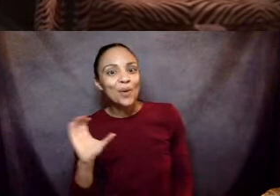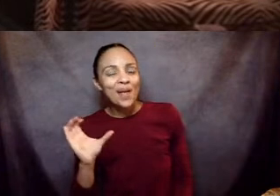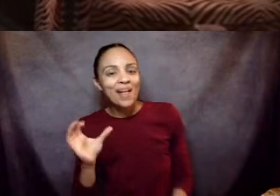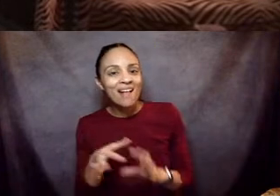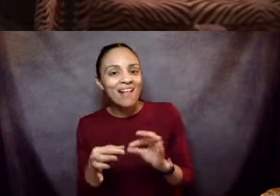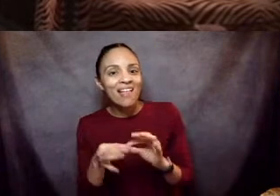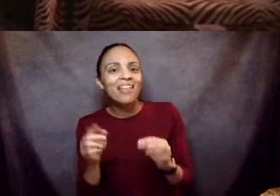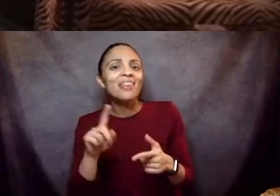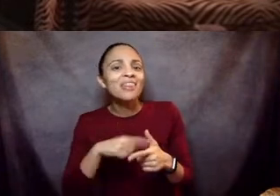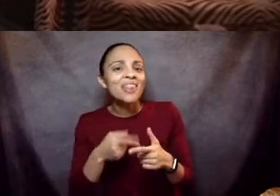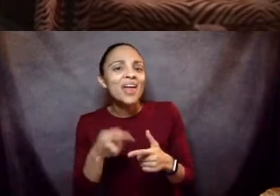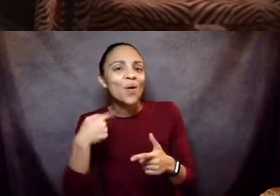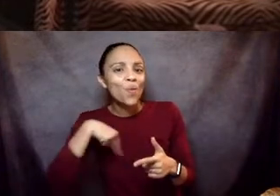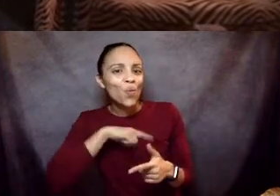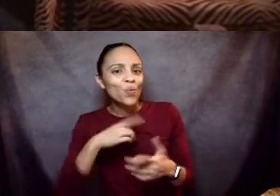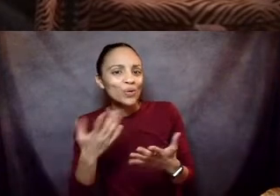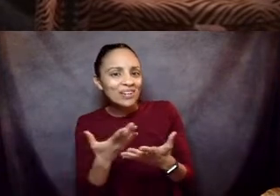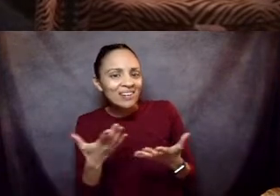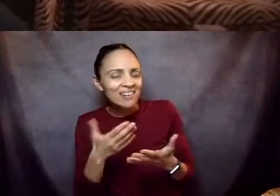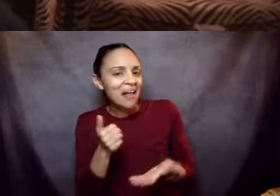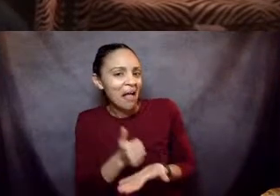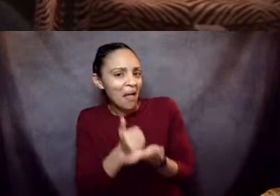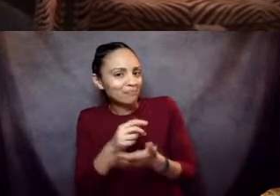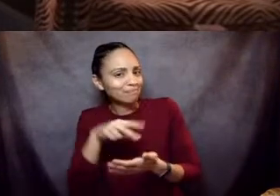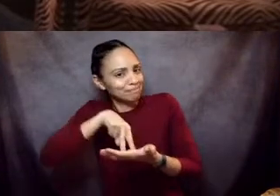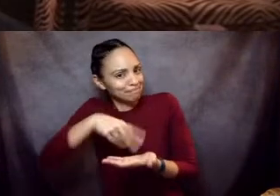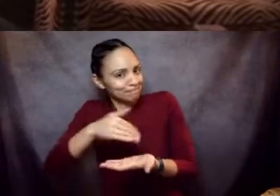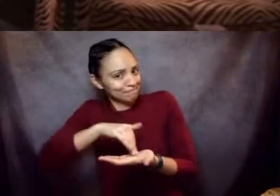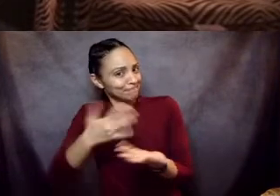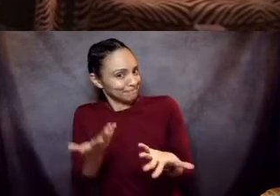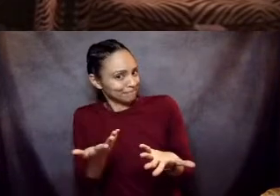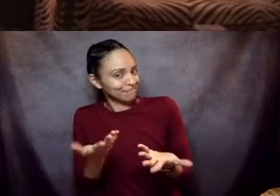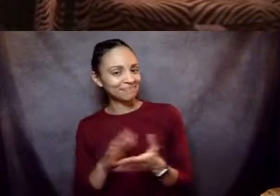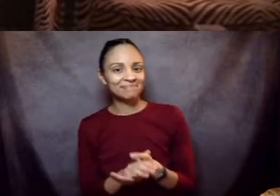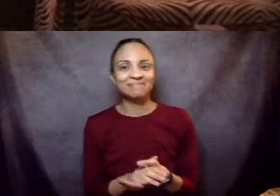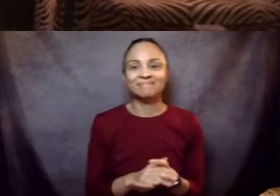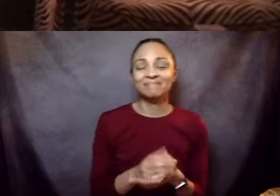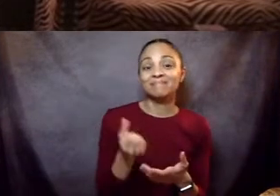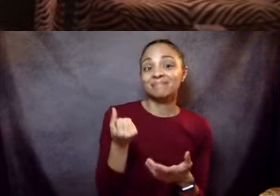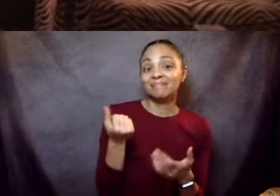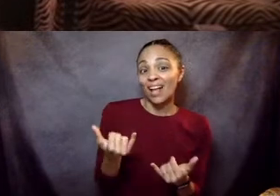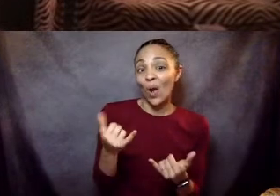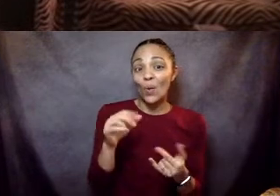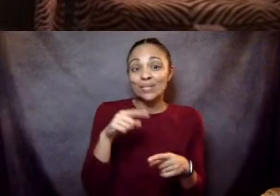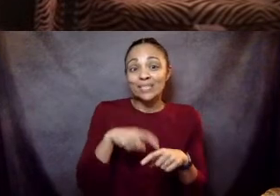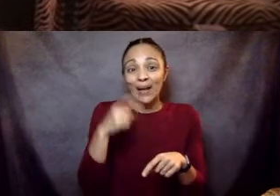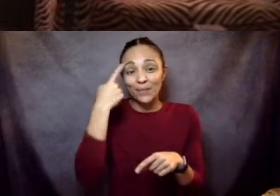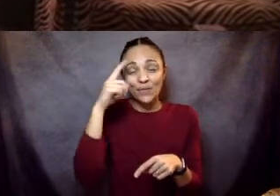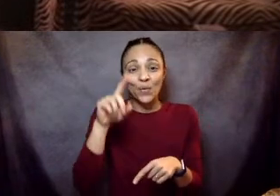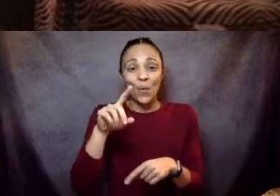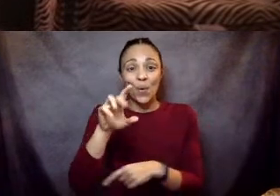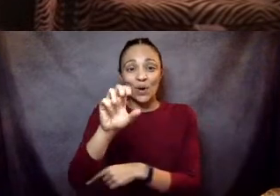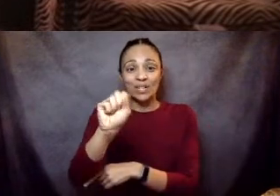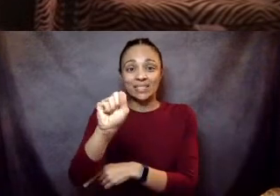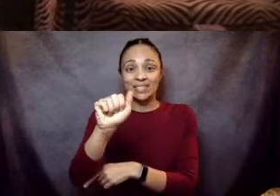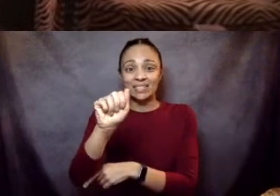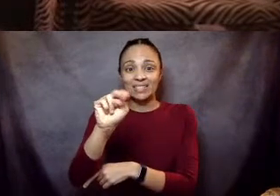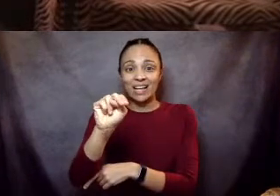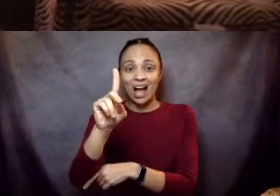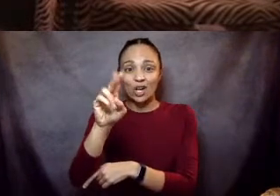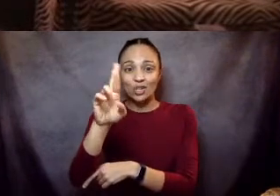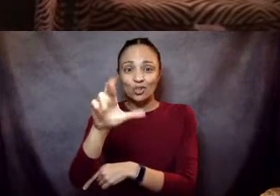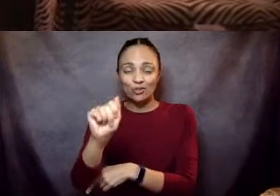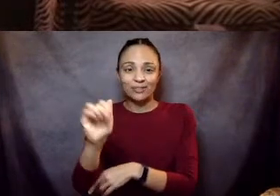Well, it's time for Sandra to come in. Okay. Miss Sandra, come on in. And we'll see you later,